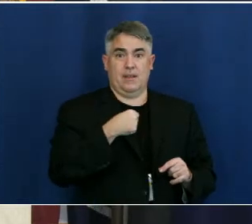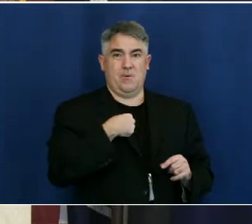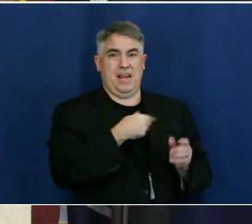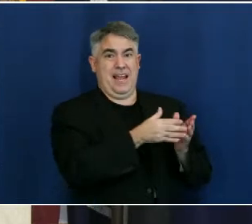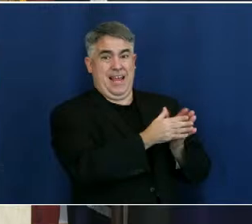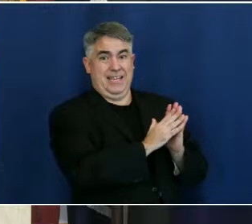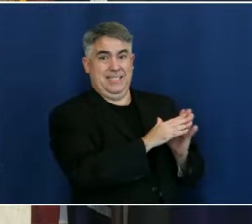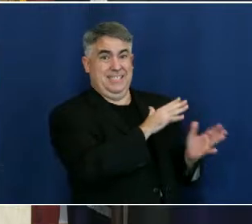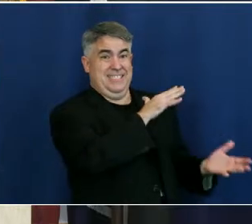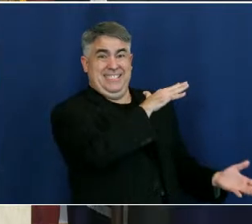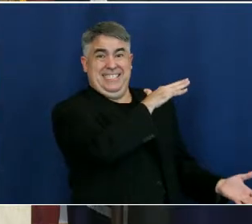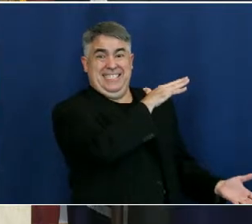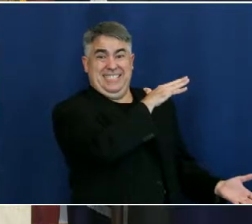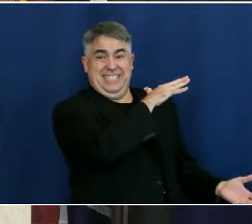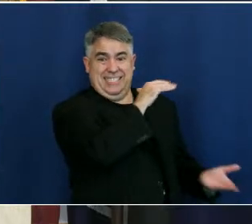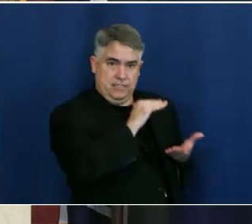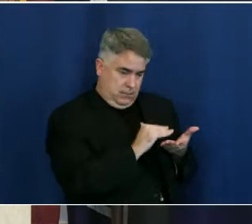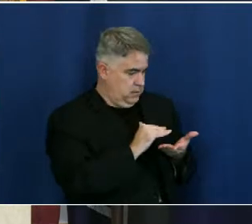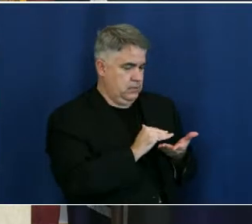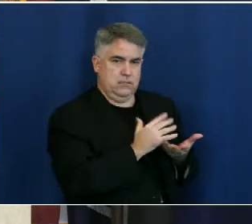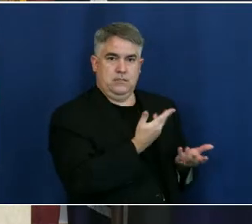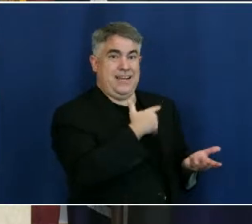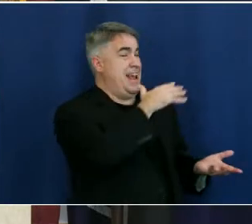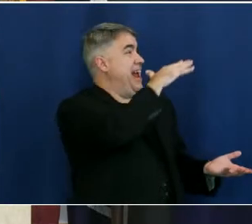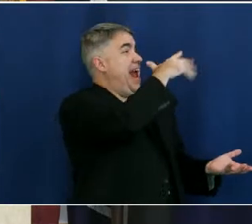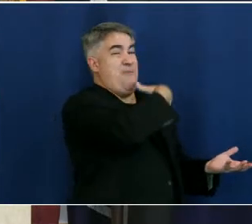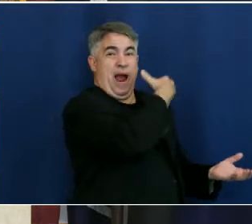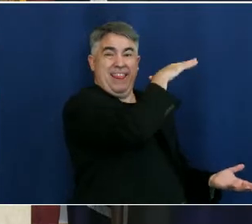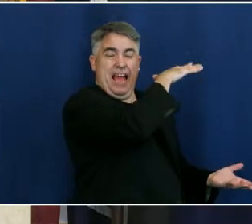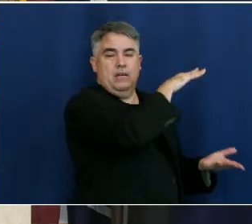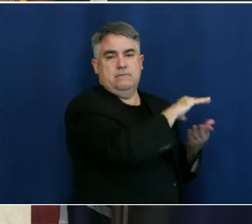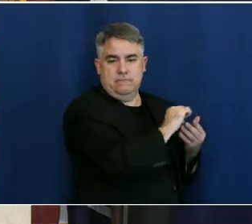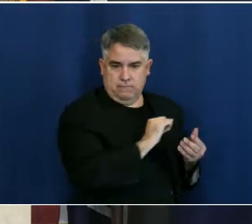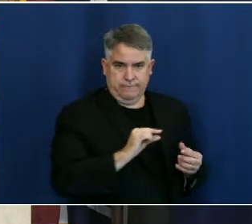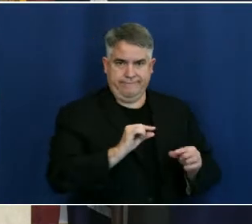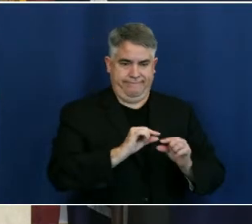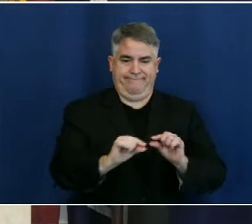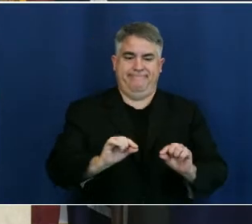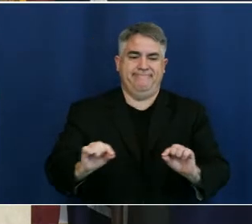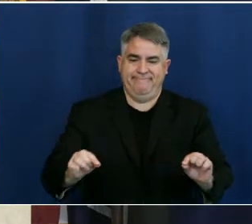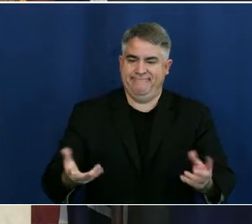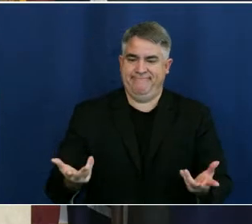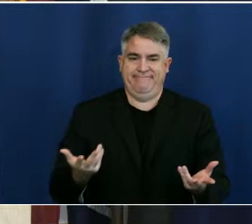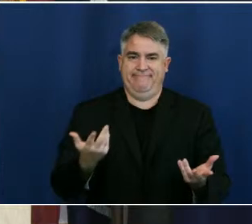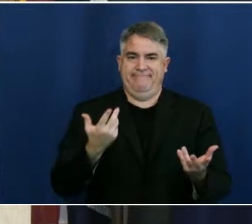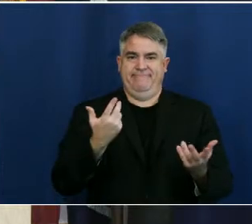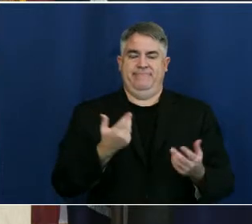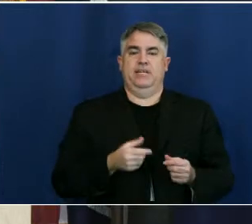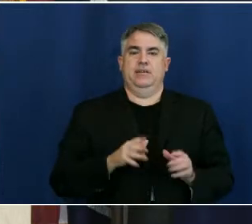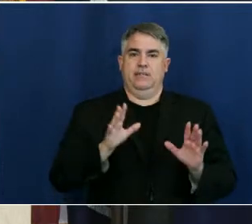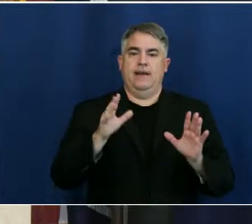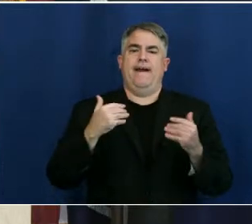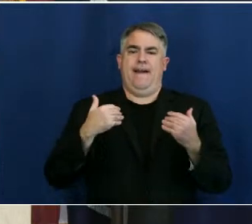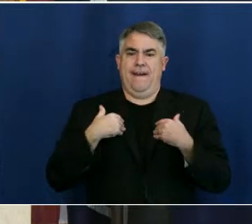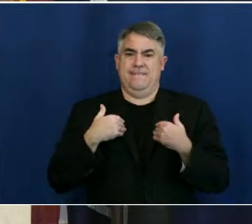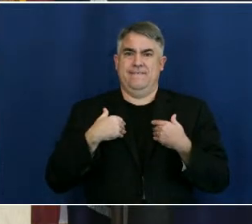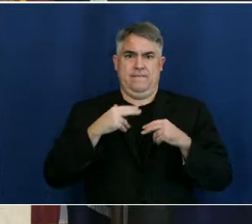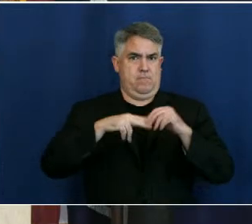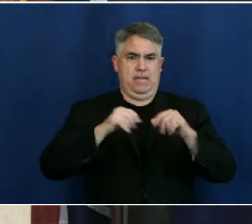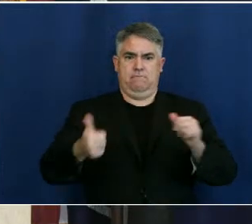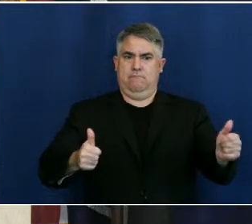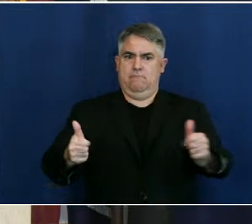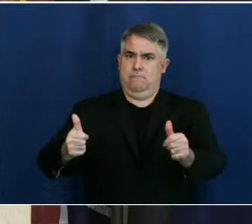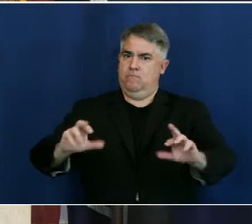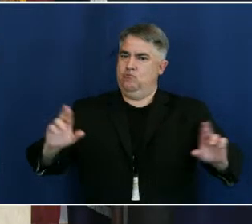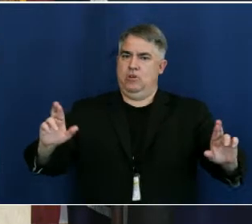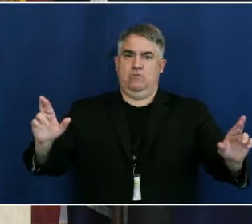that into people's arms. And we know we've built out significantly more capacity to do more vaccines, and we are hopeful